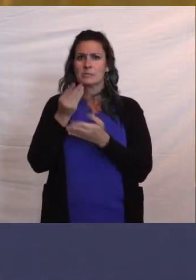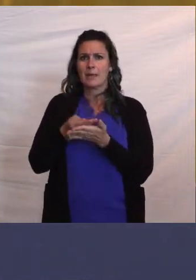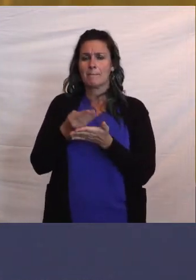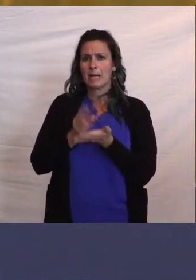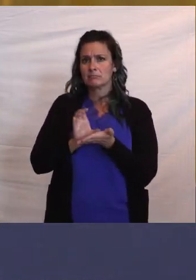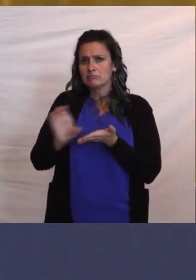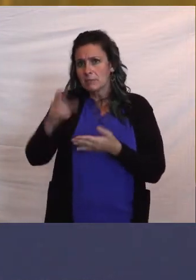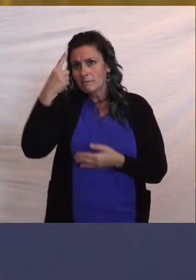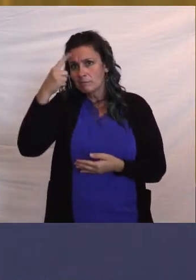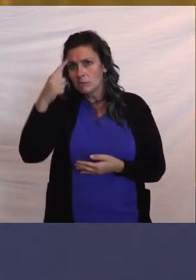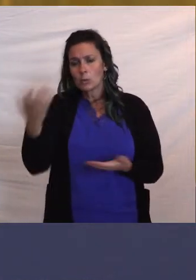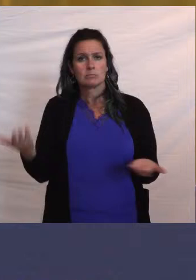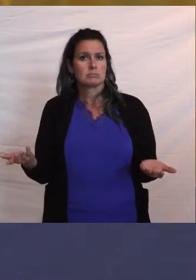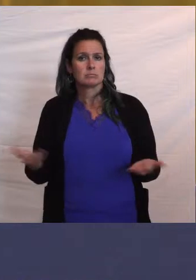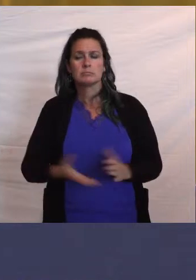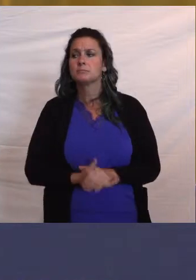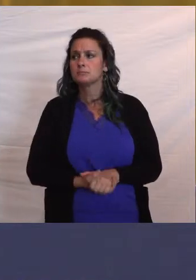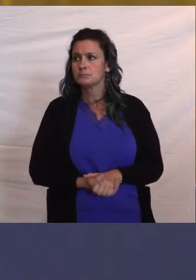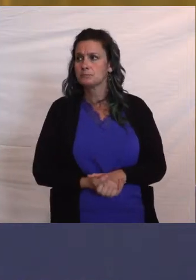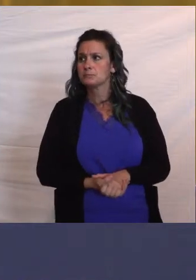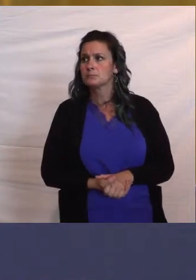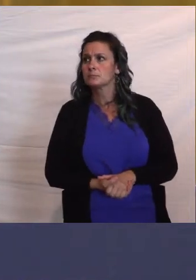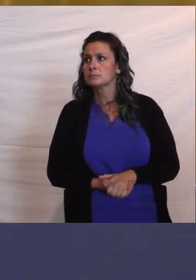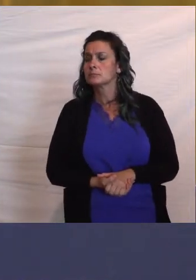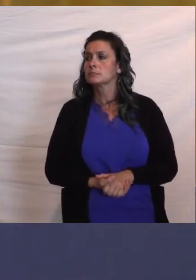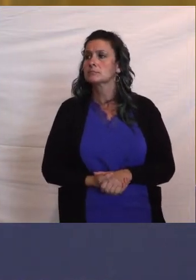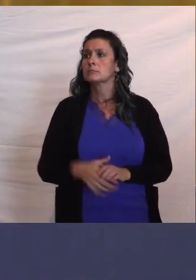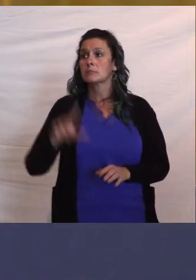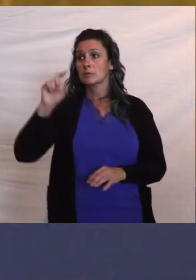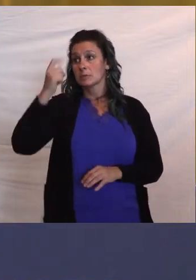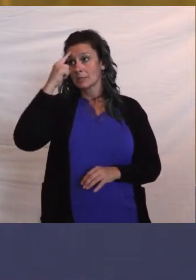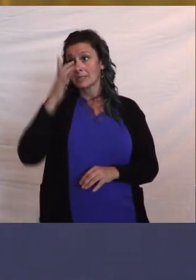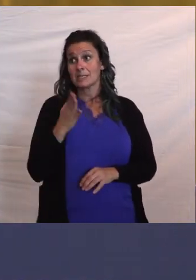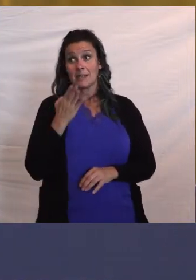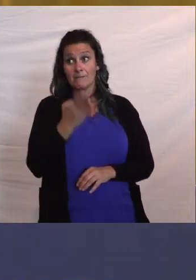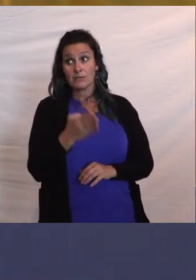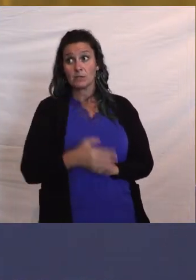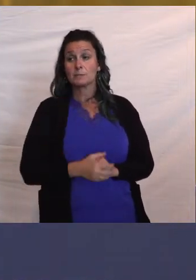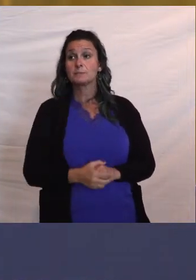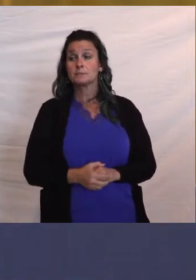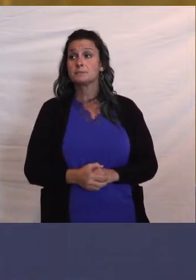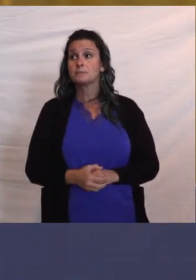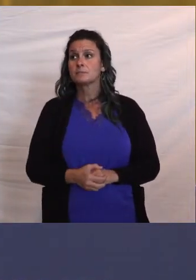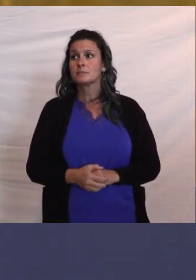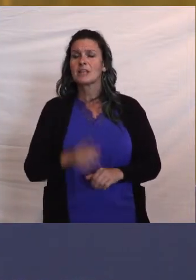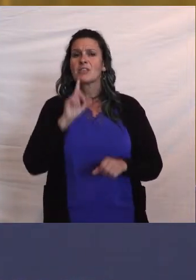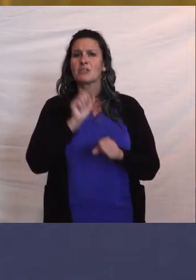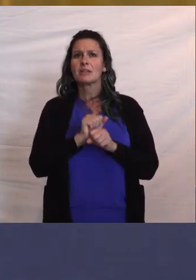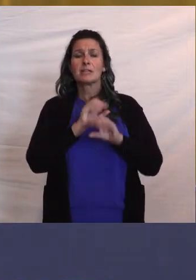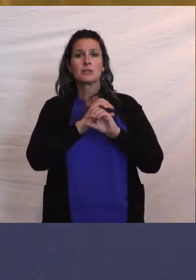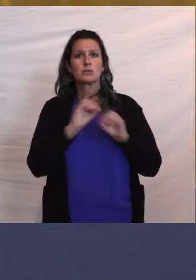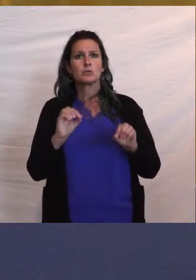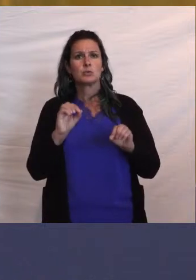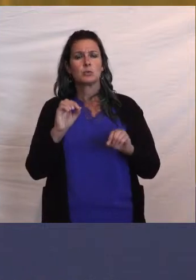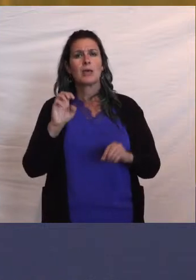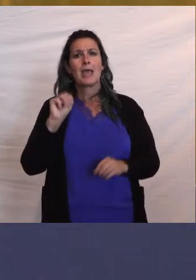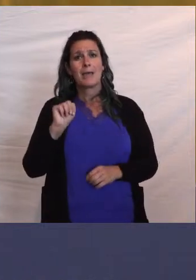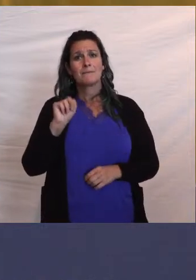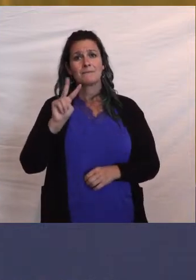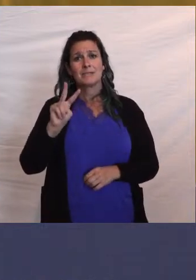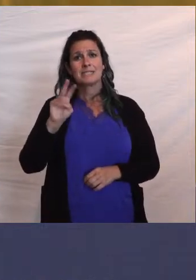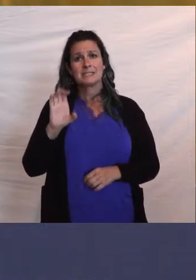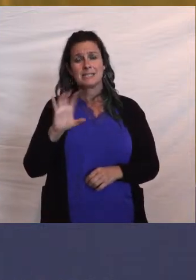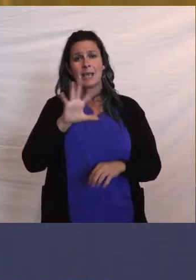what specific kinds of things? Governor, there are literally no MVC appointments for